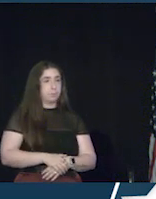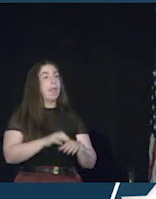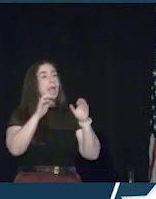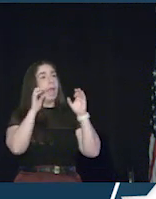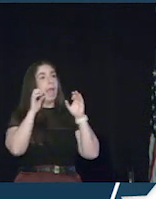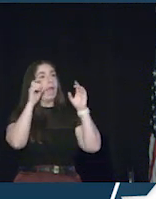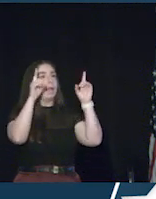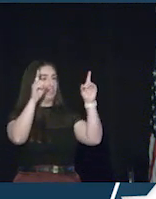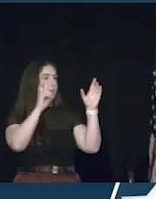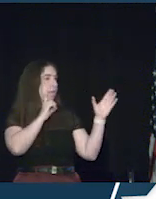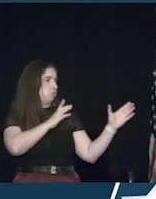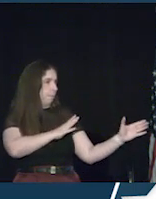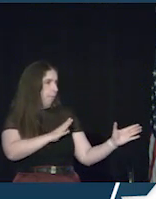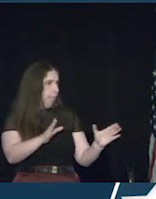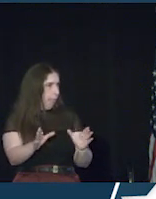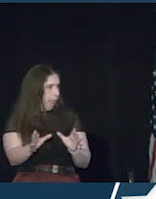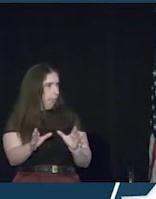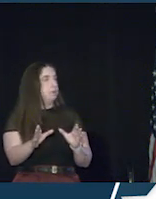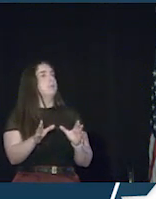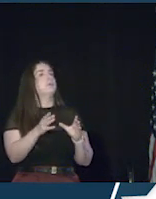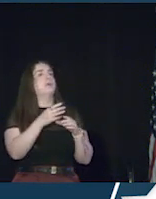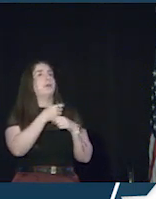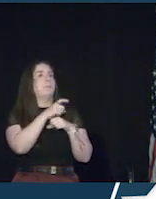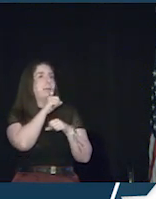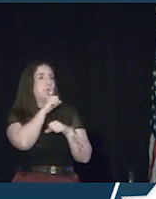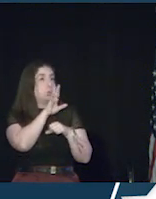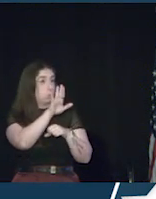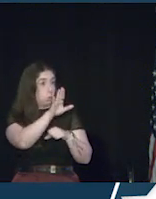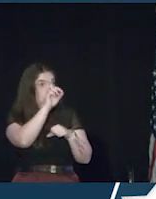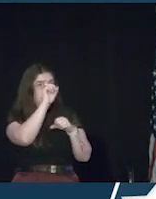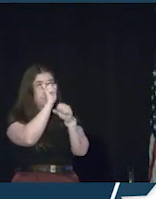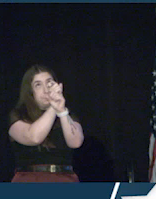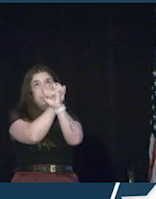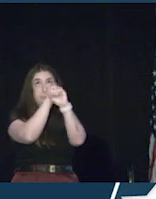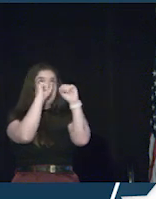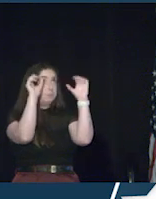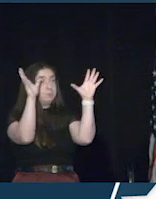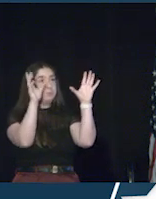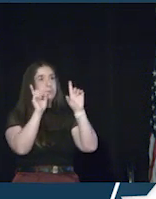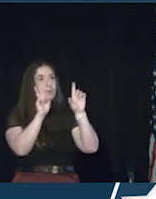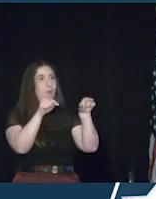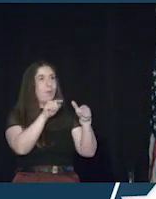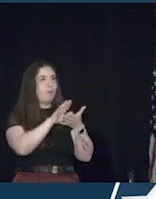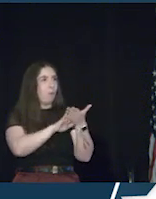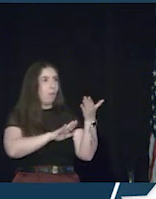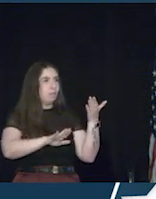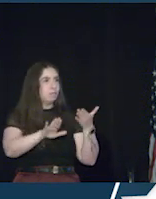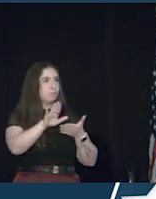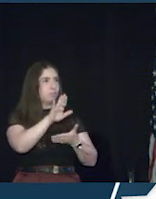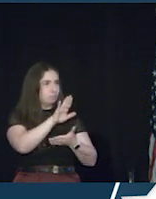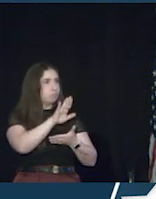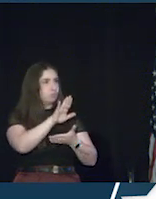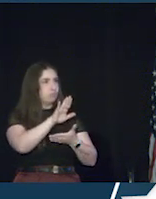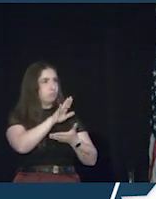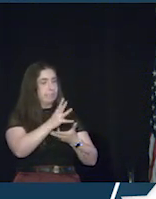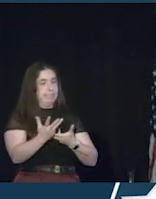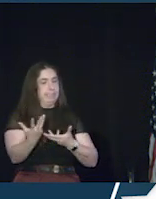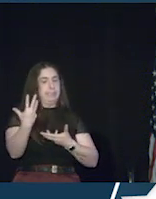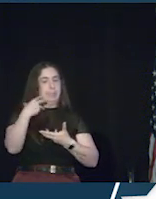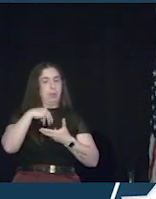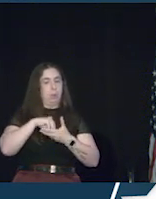education plan meetings and make sure that your dream of going to college is included on